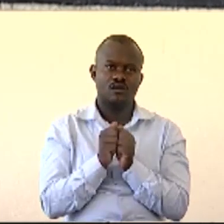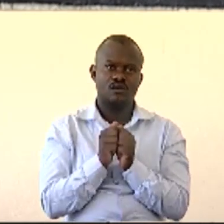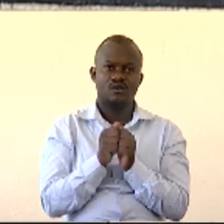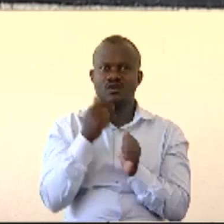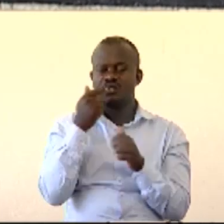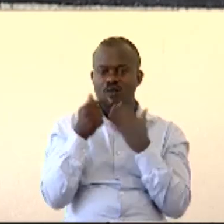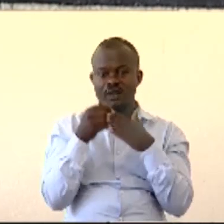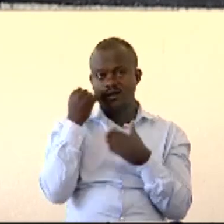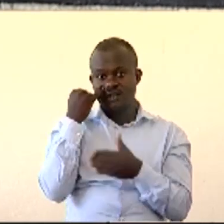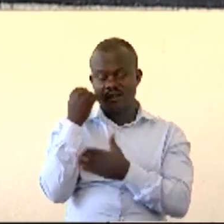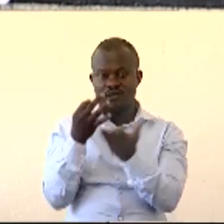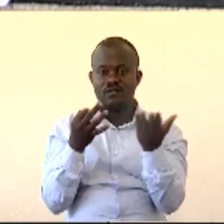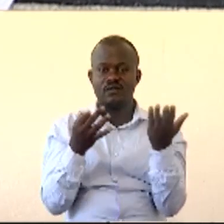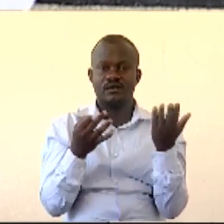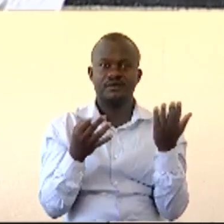So